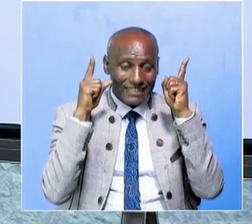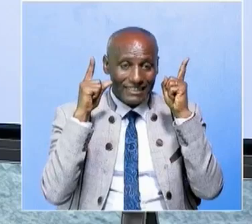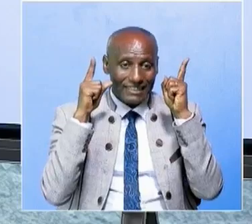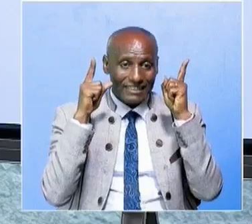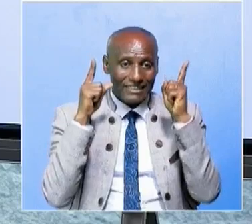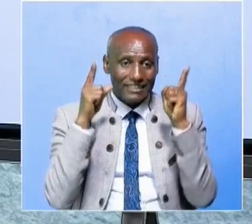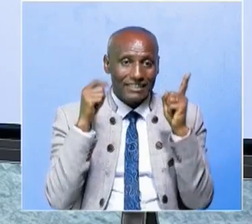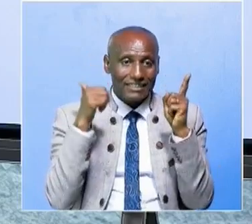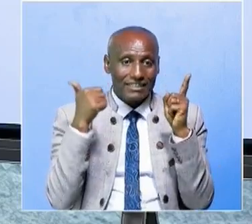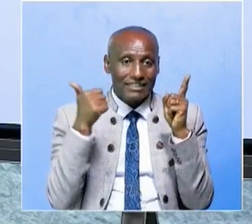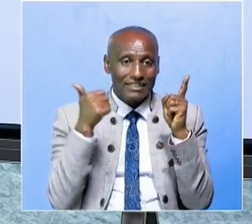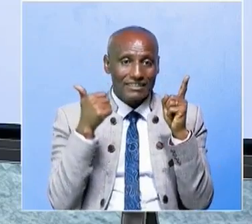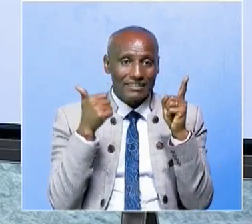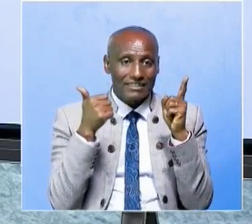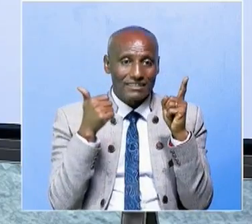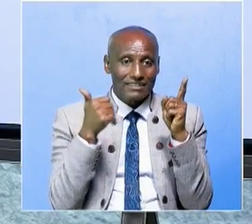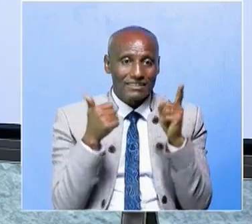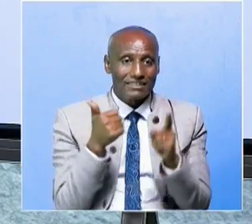fun